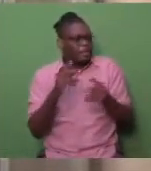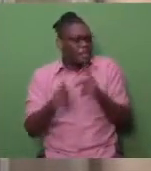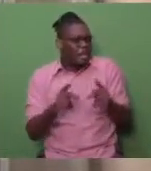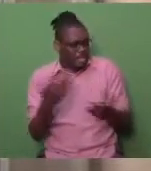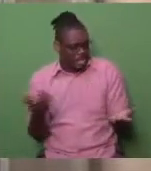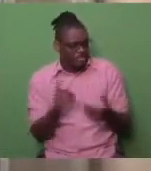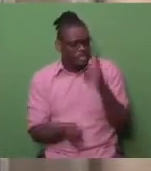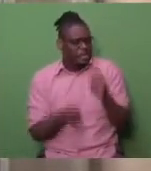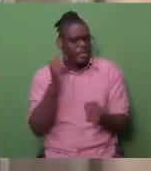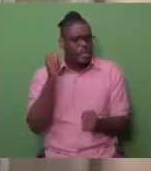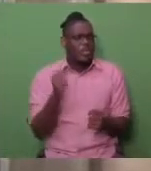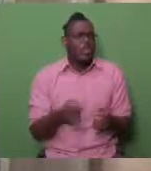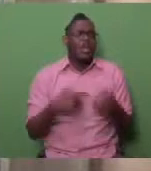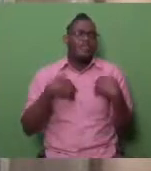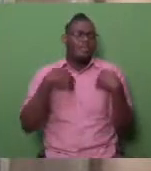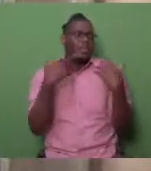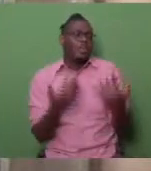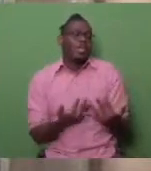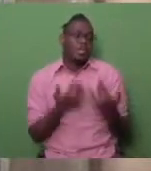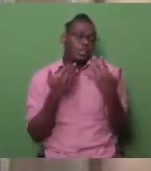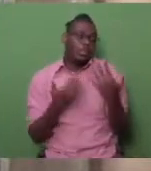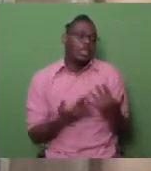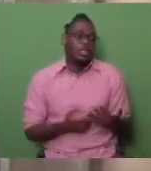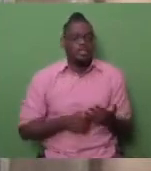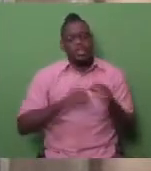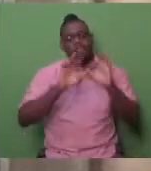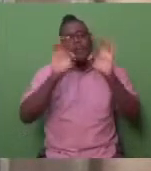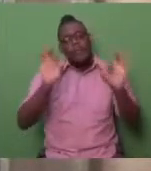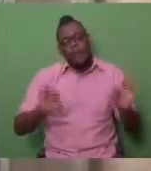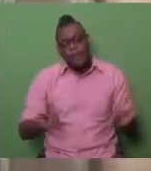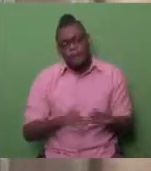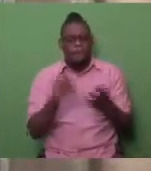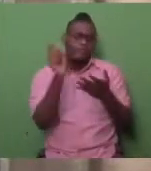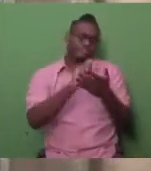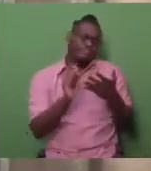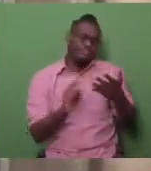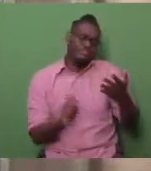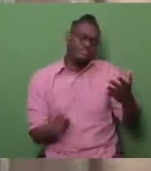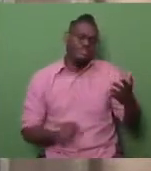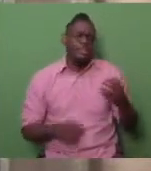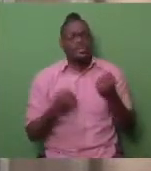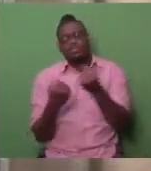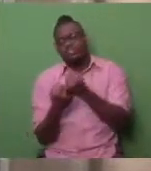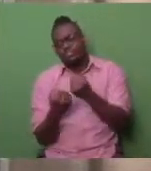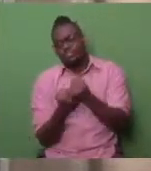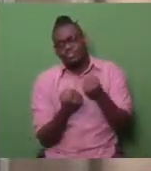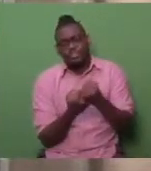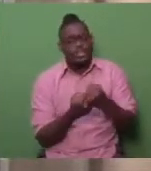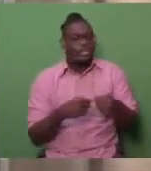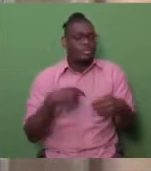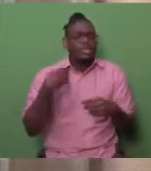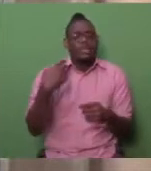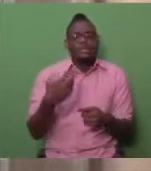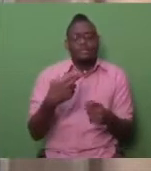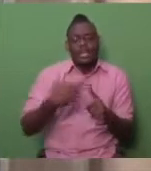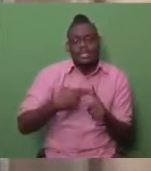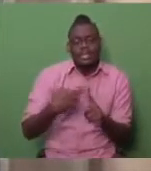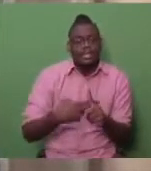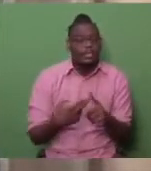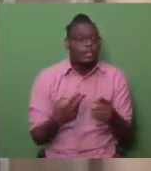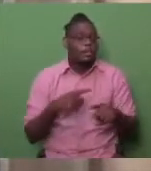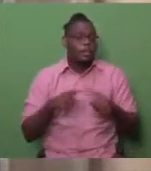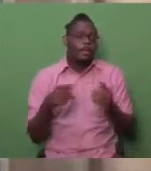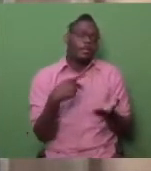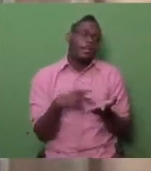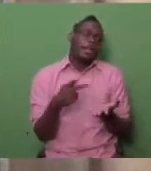Tobago is comfortably paying in excess of $23 million in rent to the Attorney General's family. It is mind-boggling to